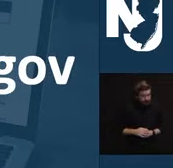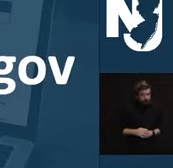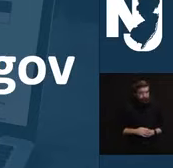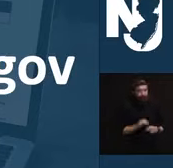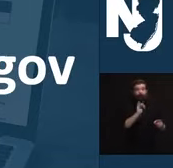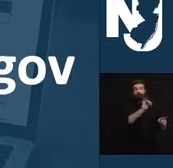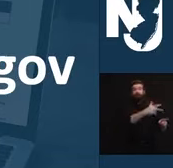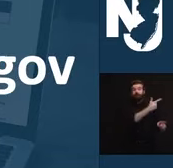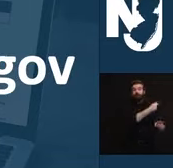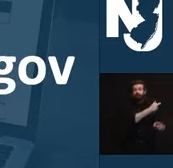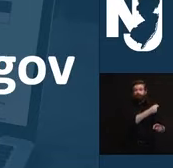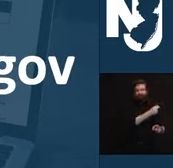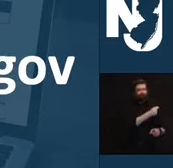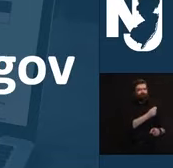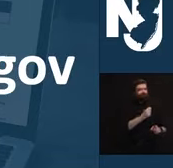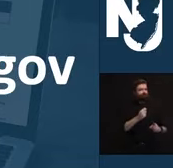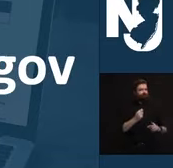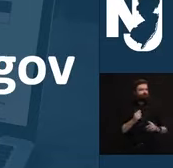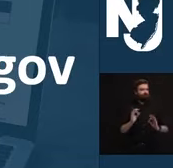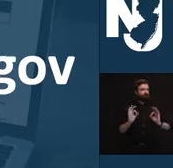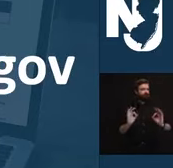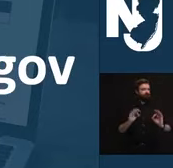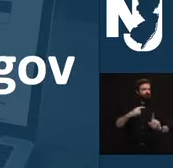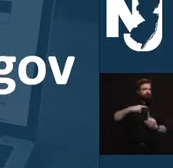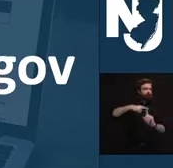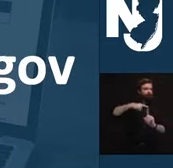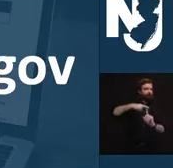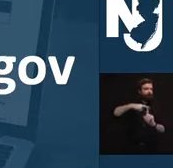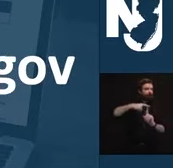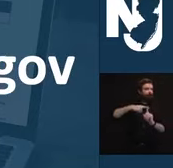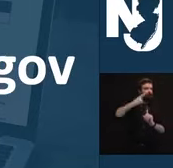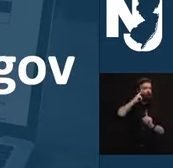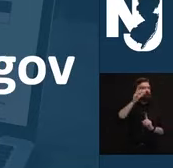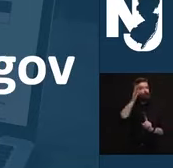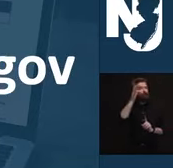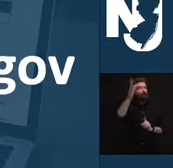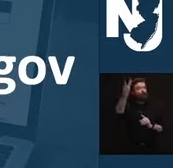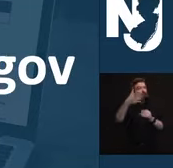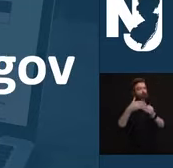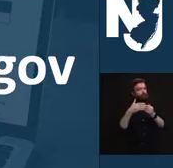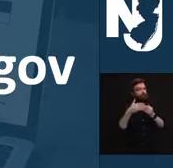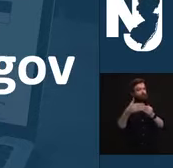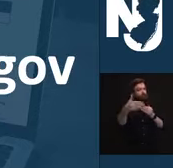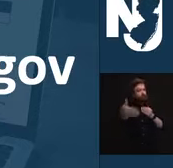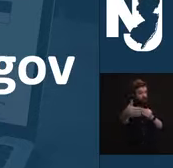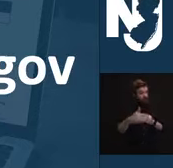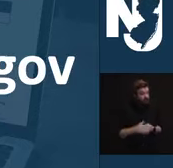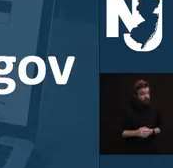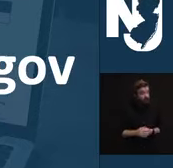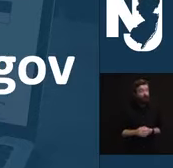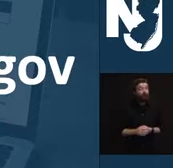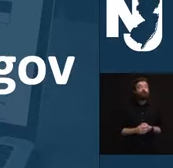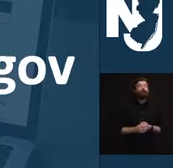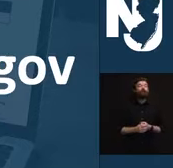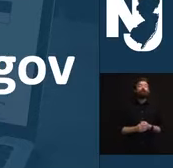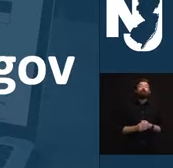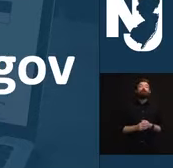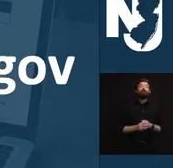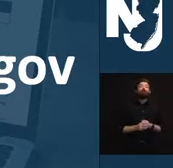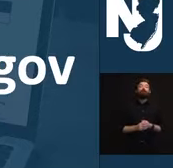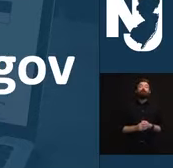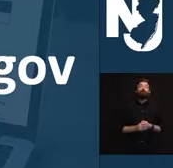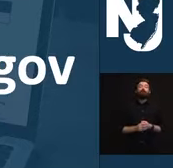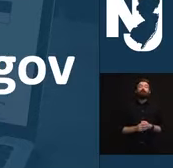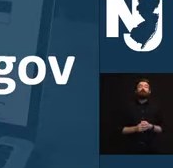changer. To be clear, the mere presence of a vaccine in our state does not mean that we can flip a light switch and remove